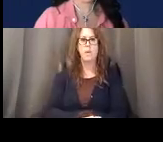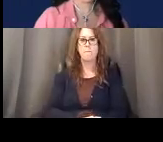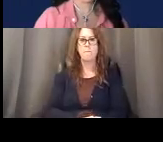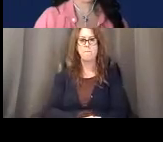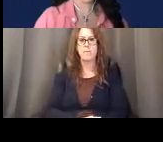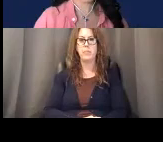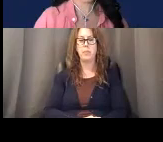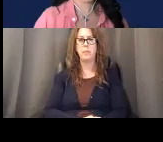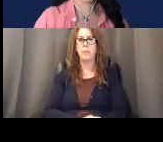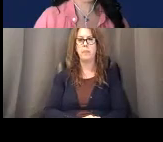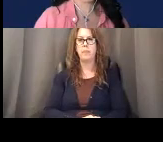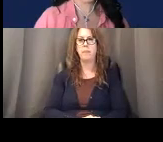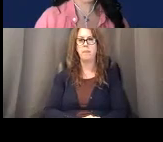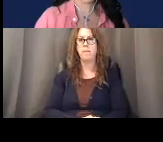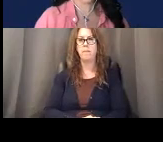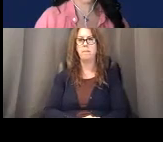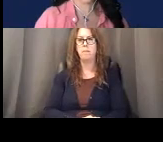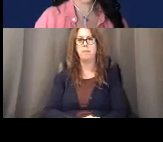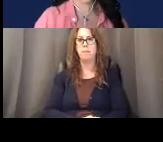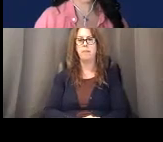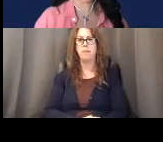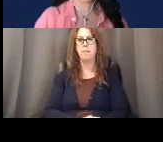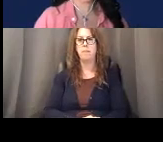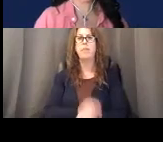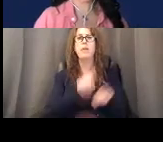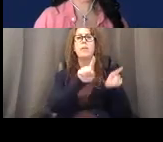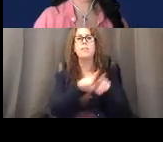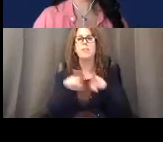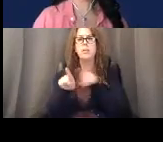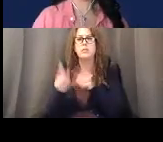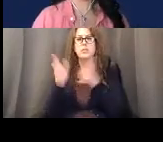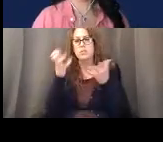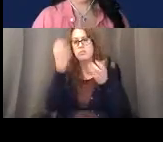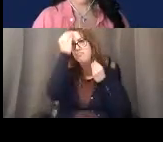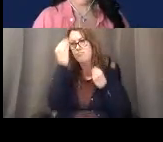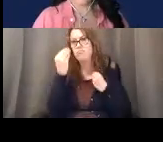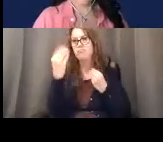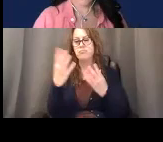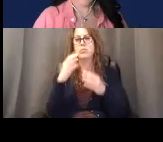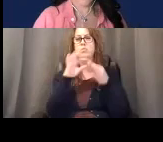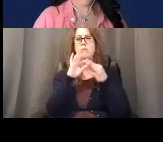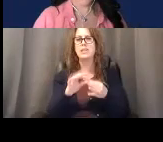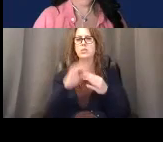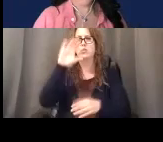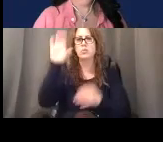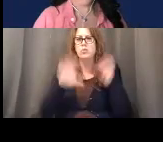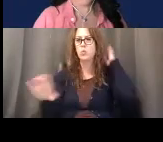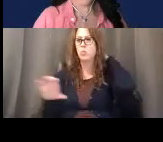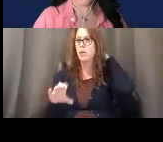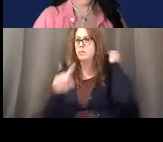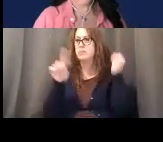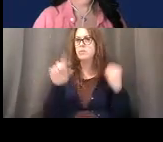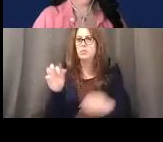Also today, just to let you be aware of some of the features of Zoom. You'll be able to